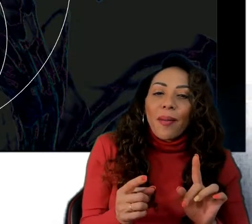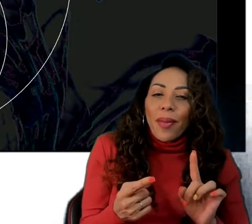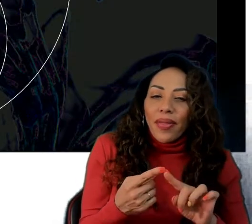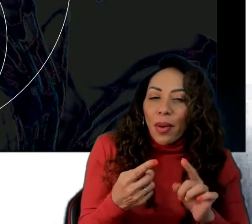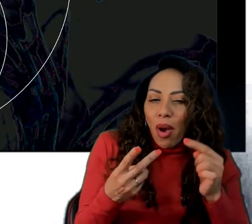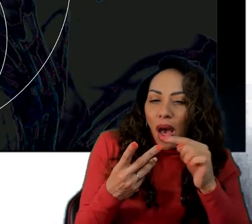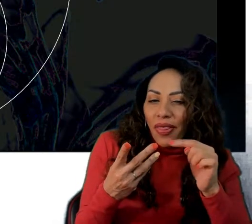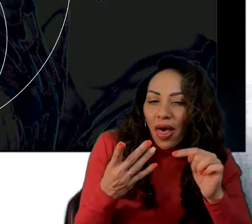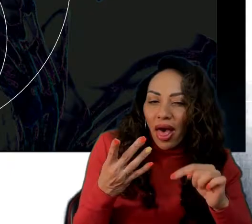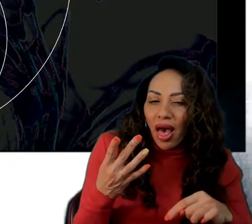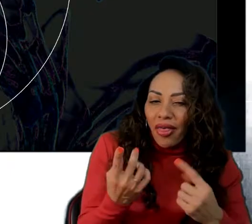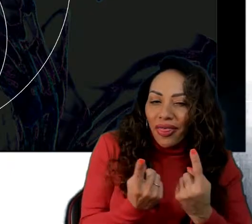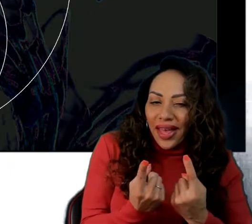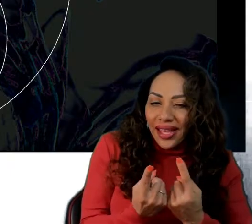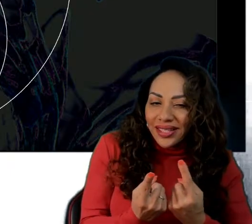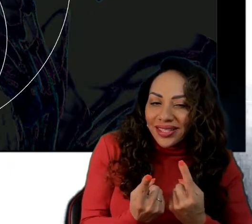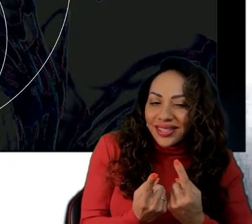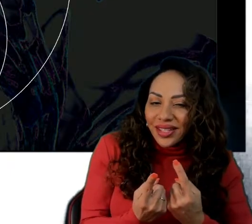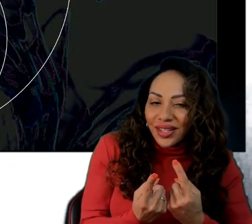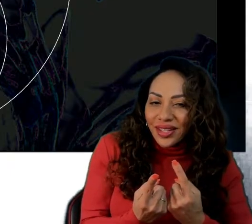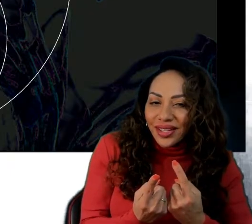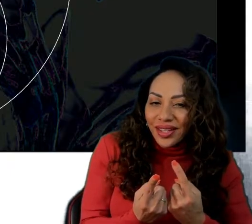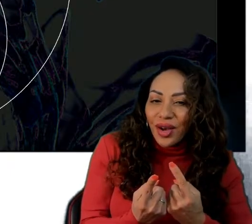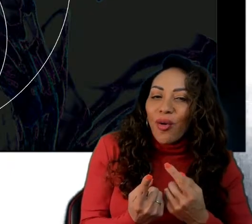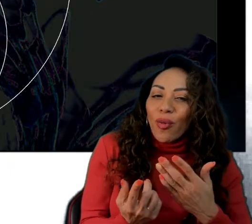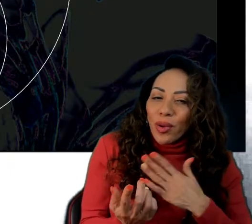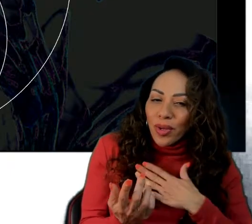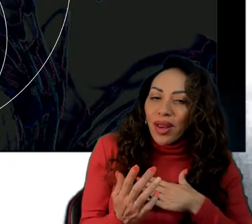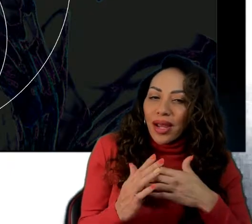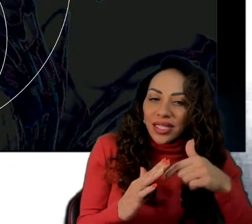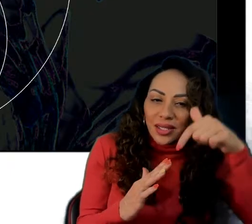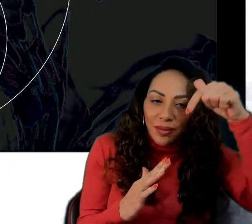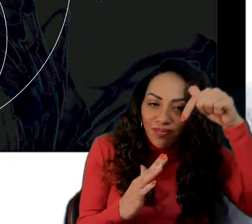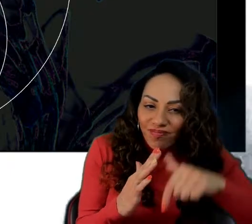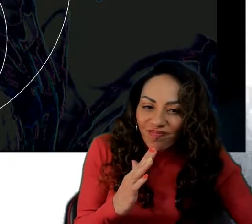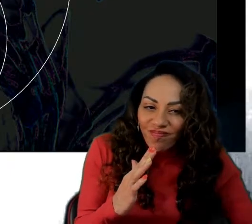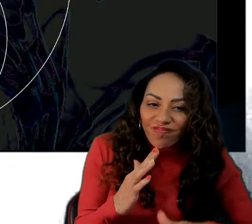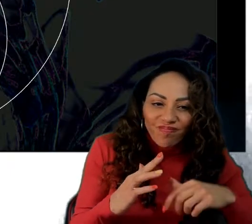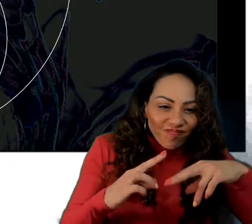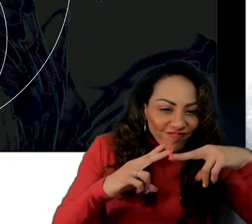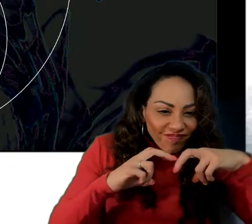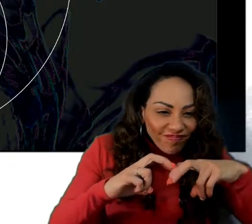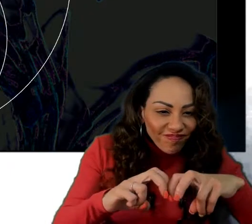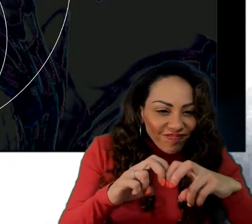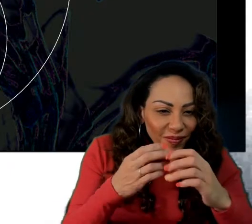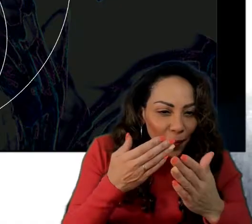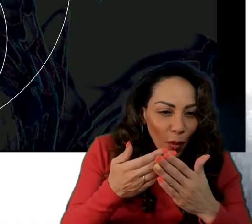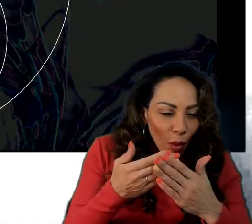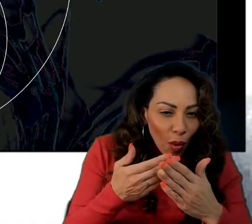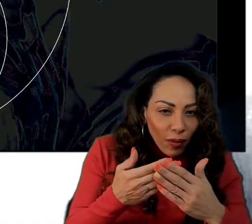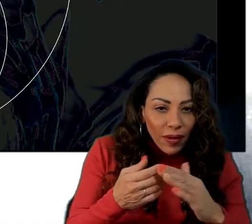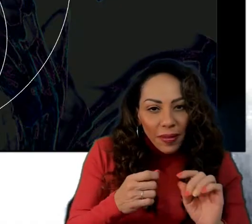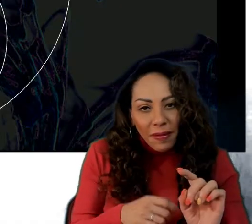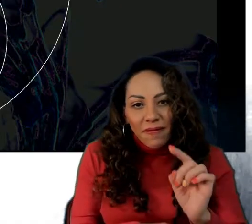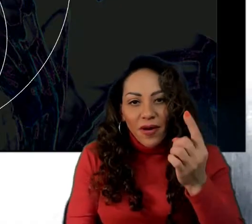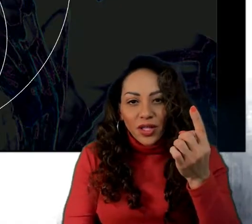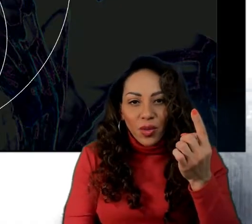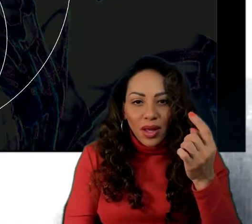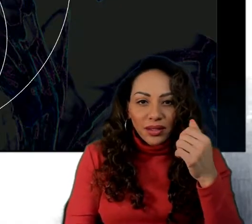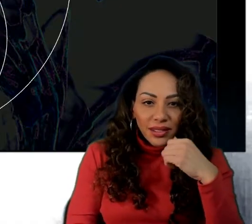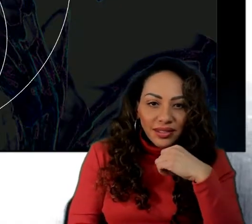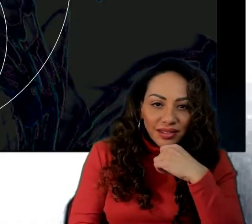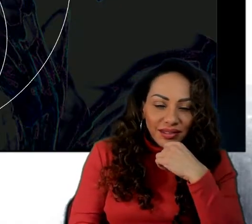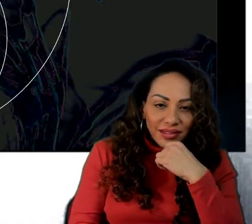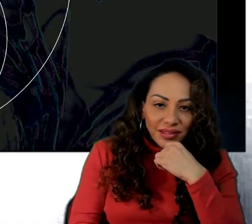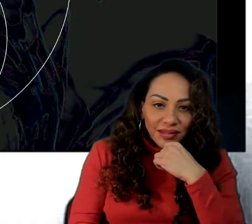to dive deeper in more in the future. So the first one is